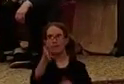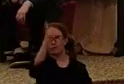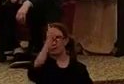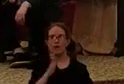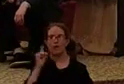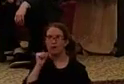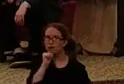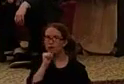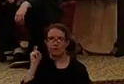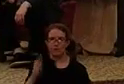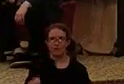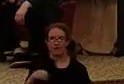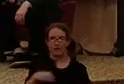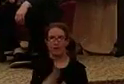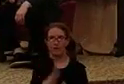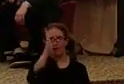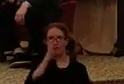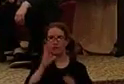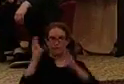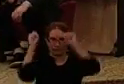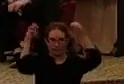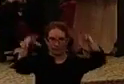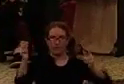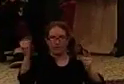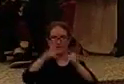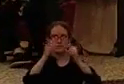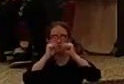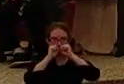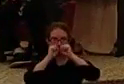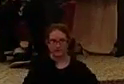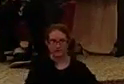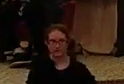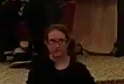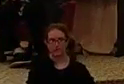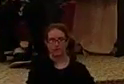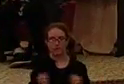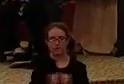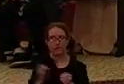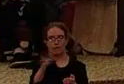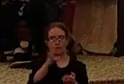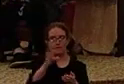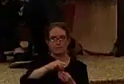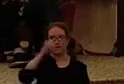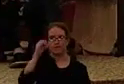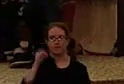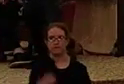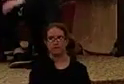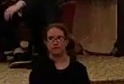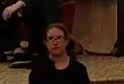And you don't need to let God go until he blesses you with the Holy Ghost.